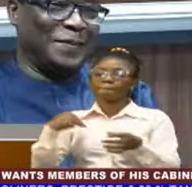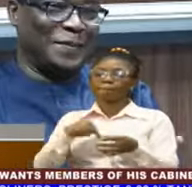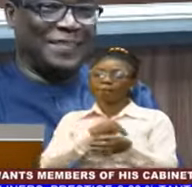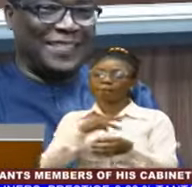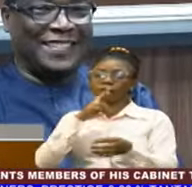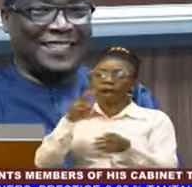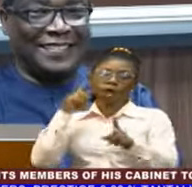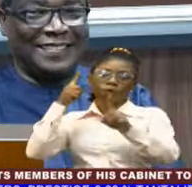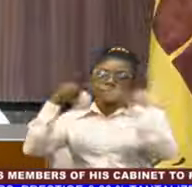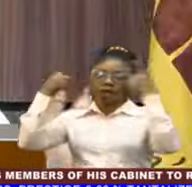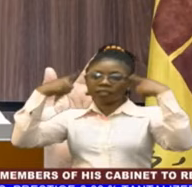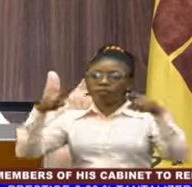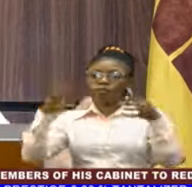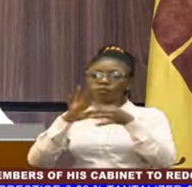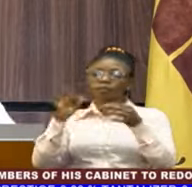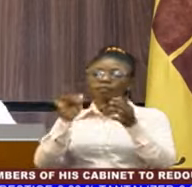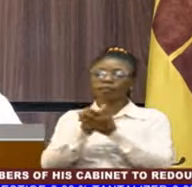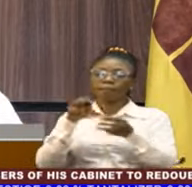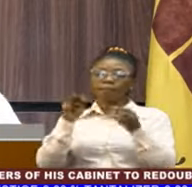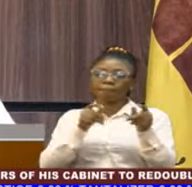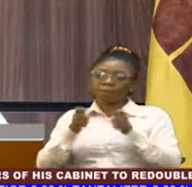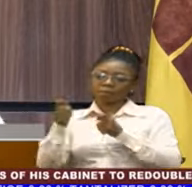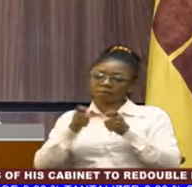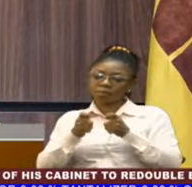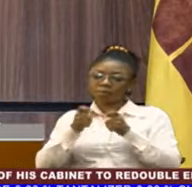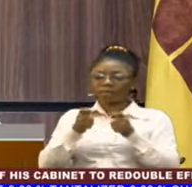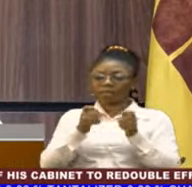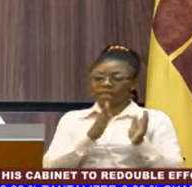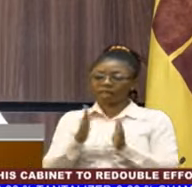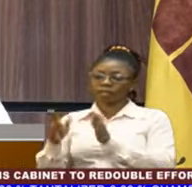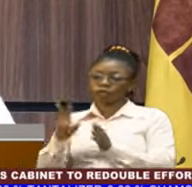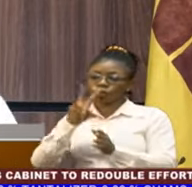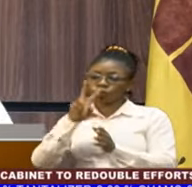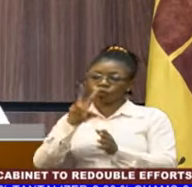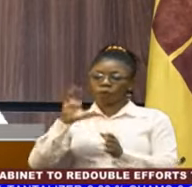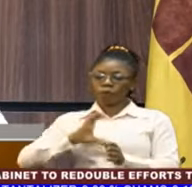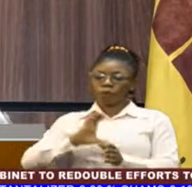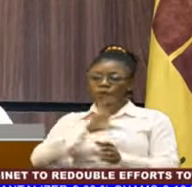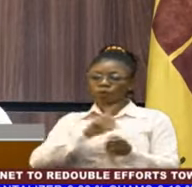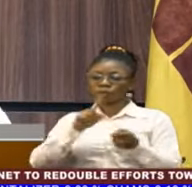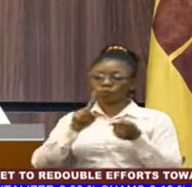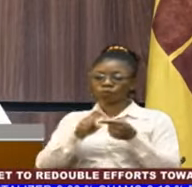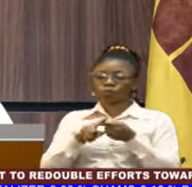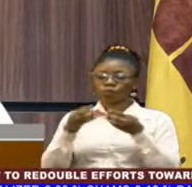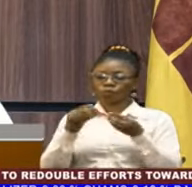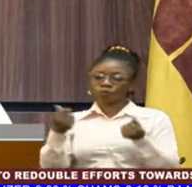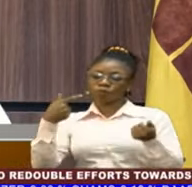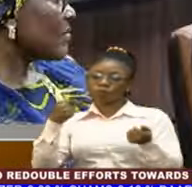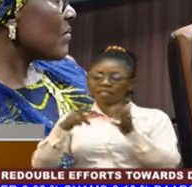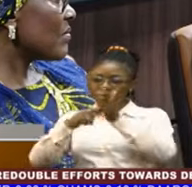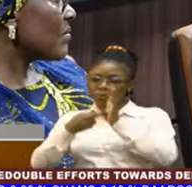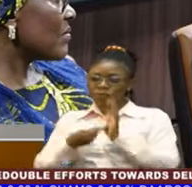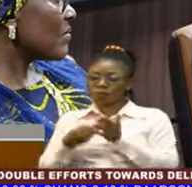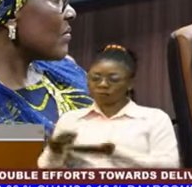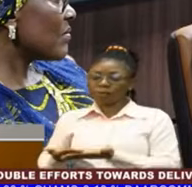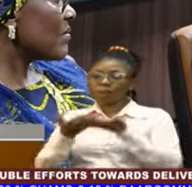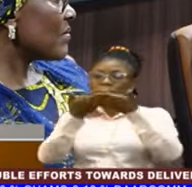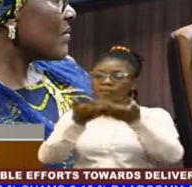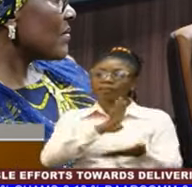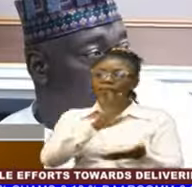said management had already set up two main committees to handle most of the requests put forward by